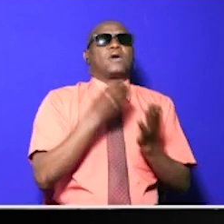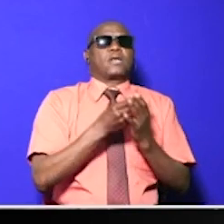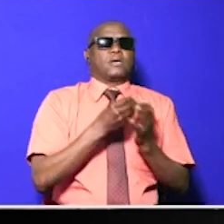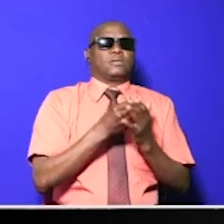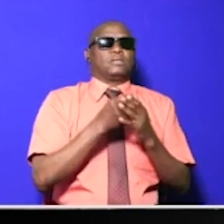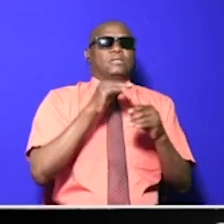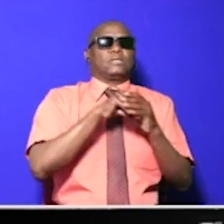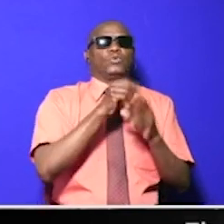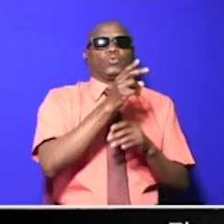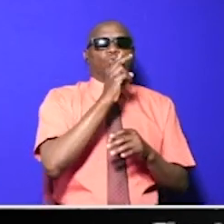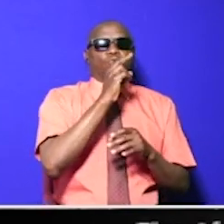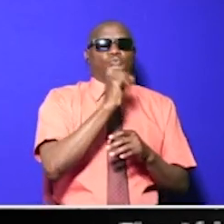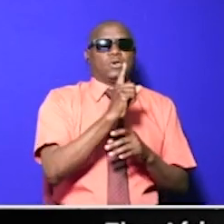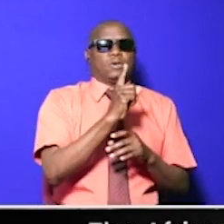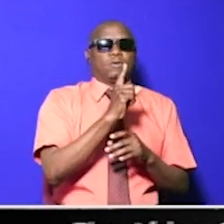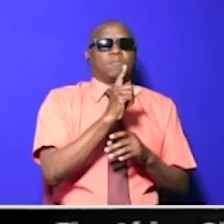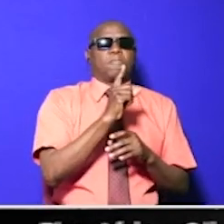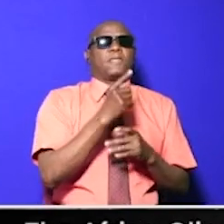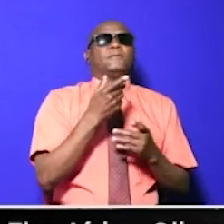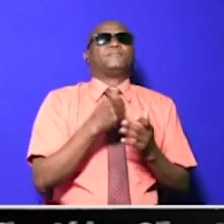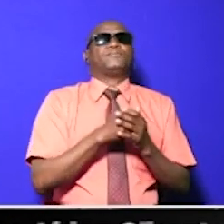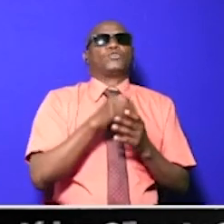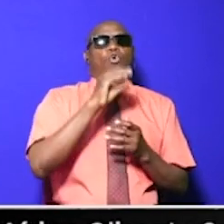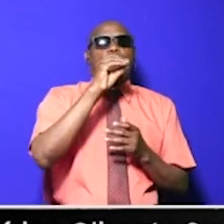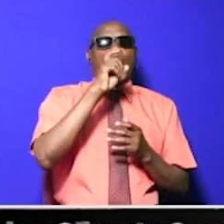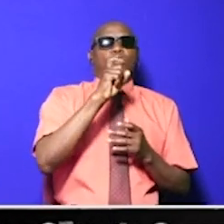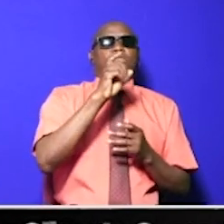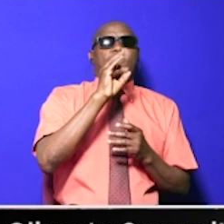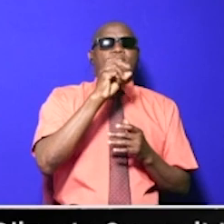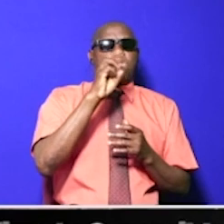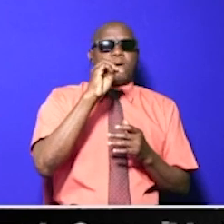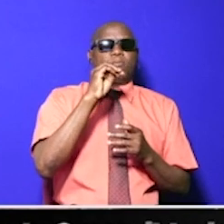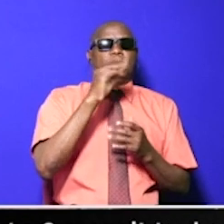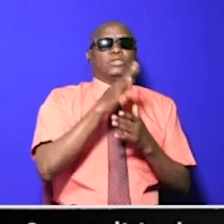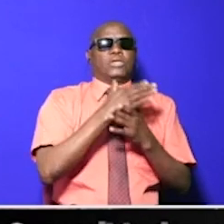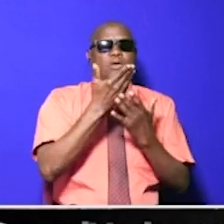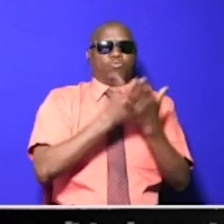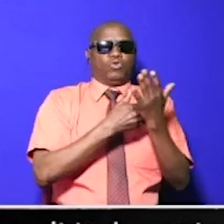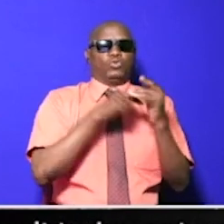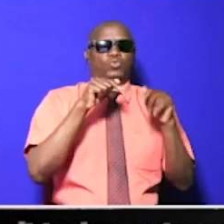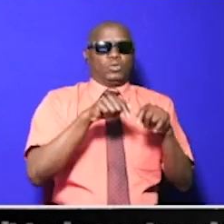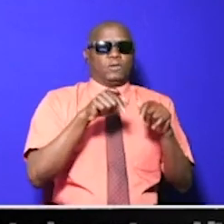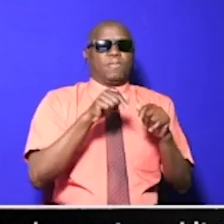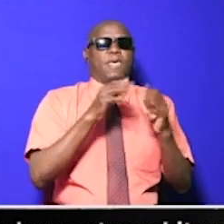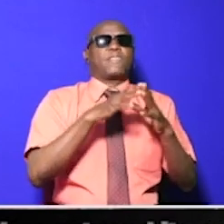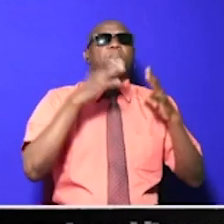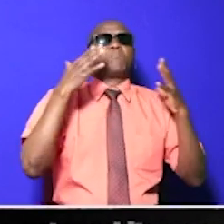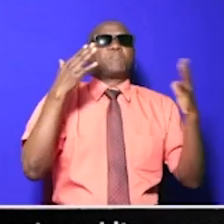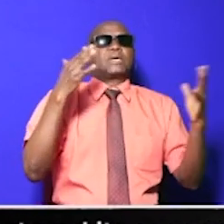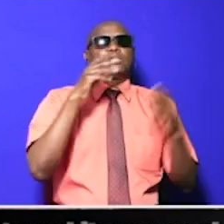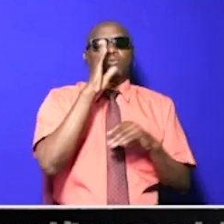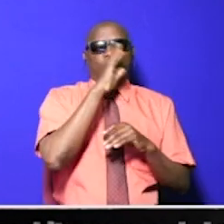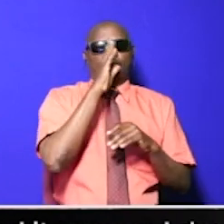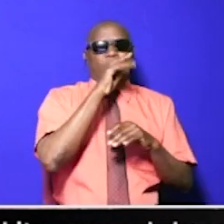in 2021. According to the Oxfam's Unfair Share report published today, the biggest polluting